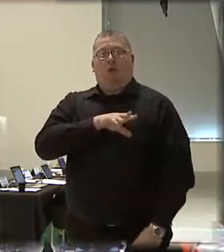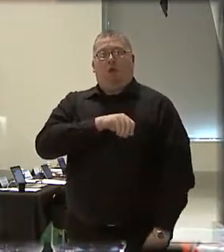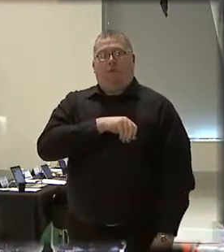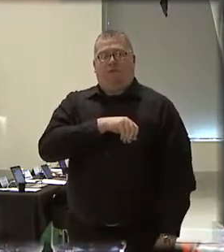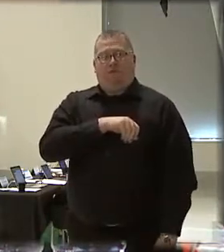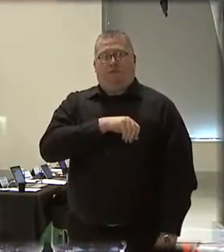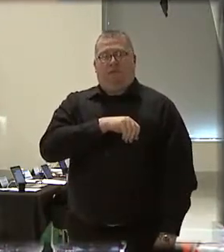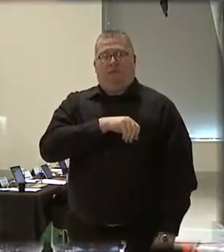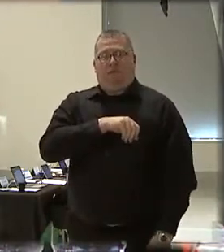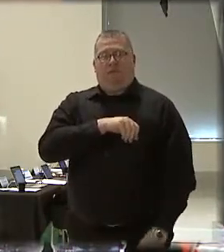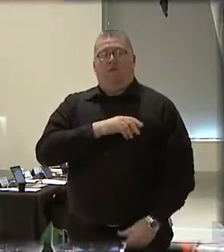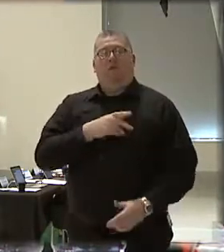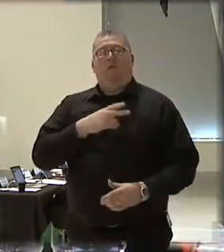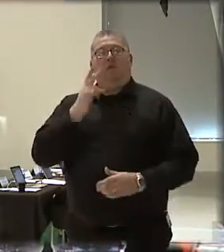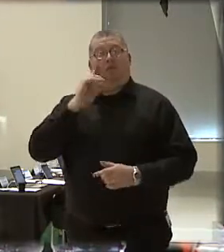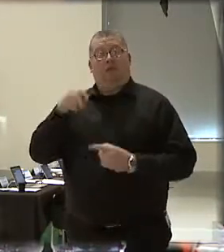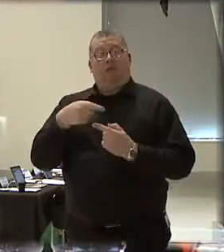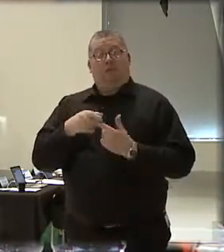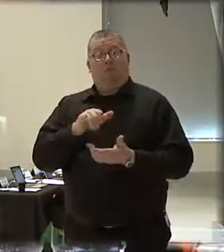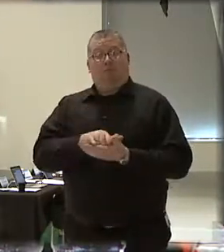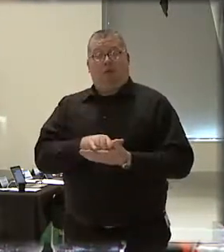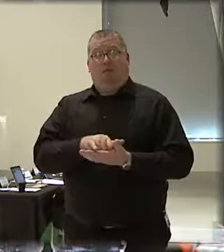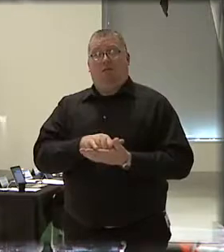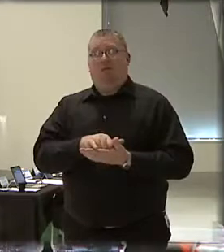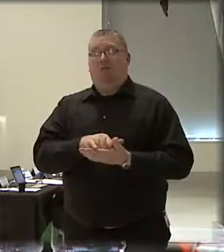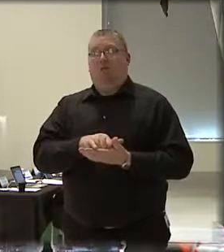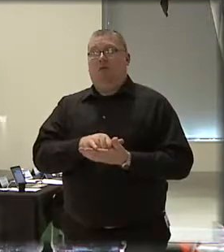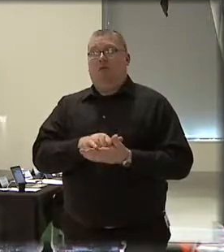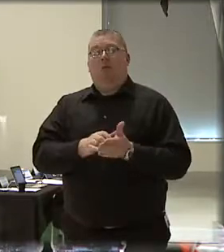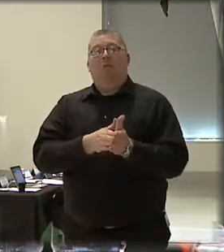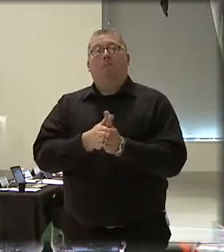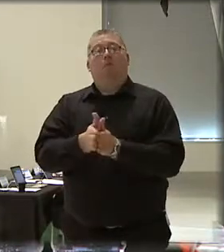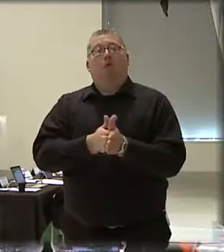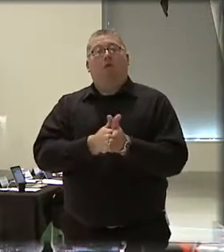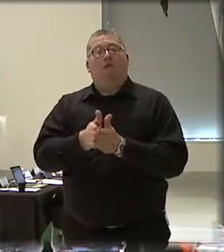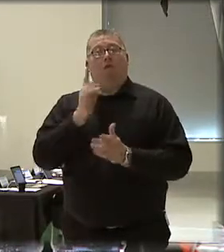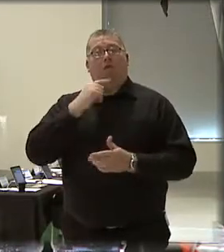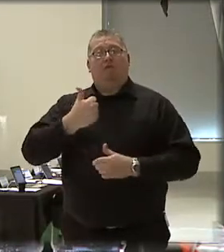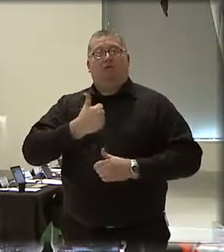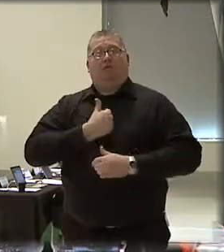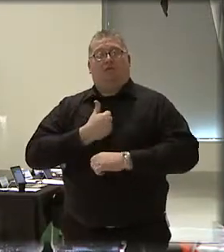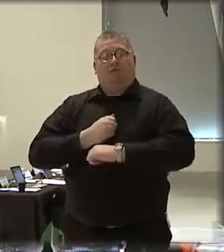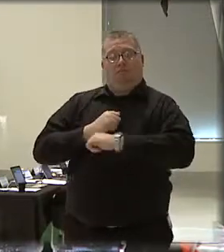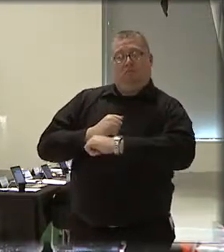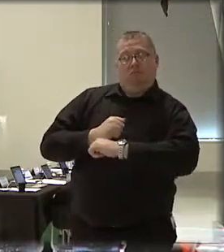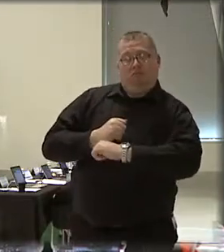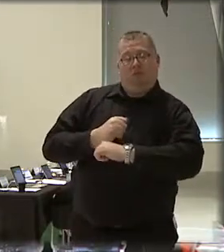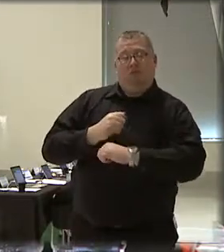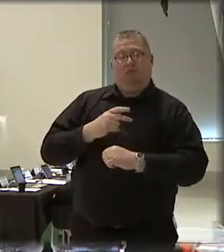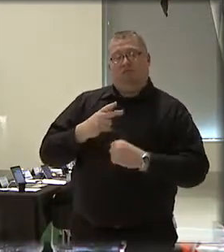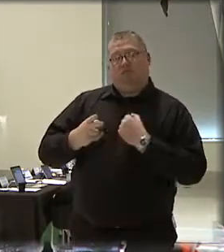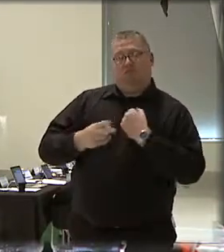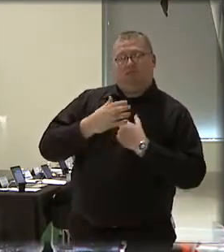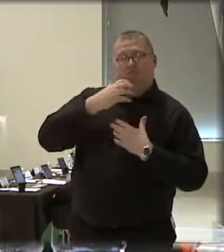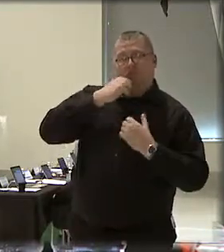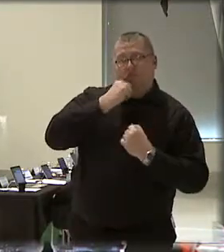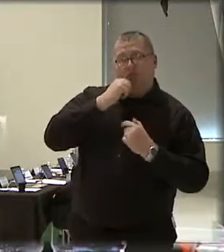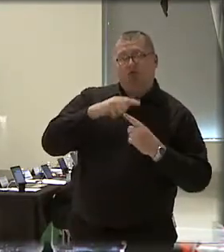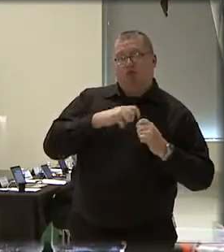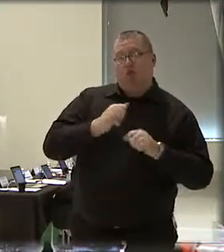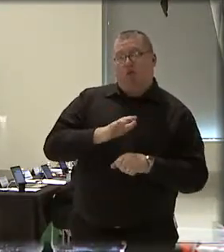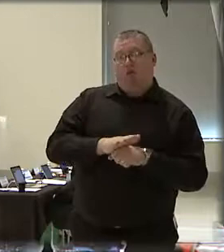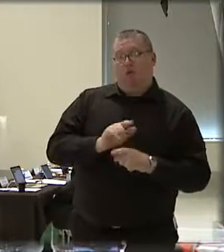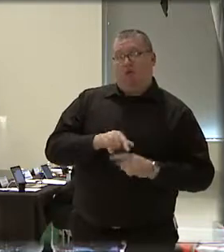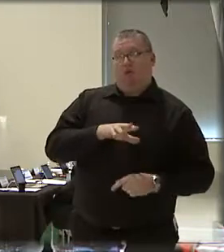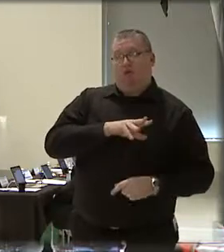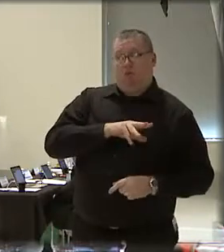referred to, right? And so when we think about the motivation for self-preservation being strong enough in certain situations to actually